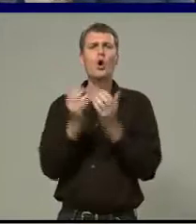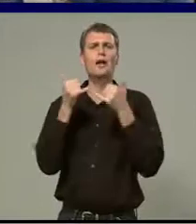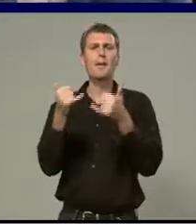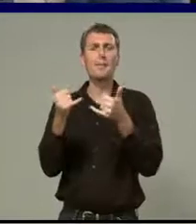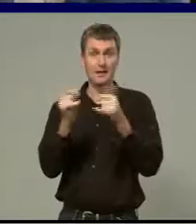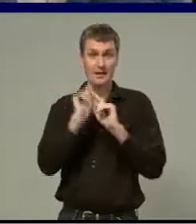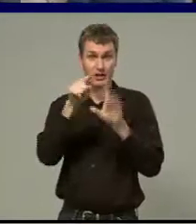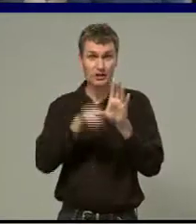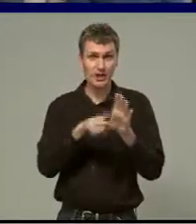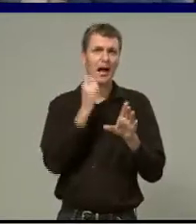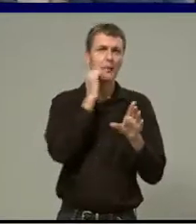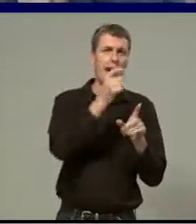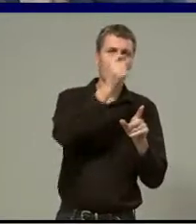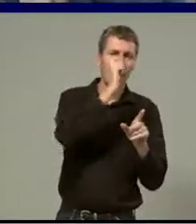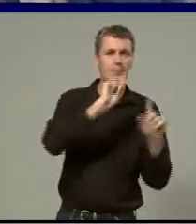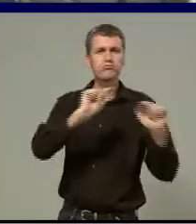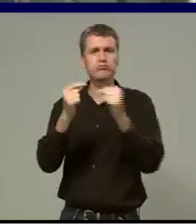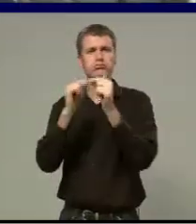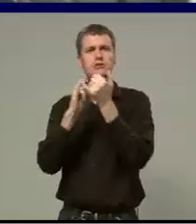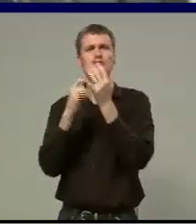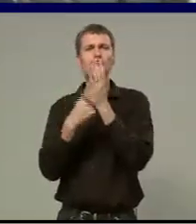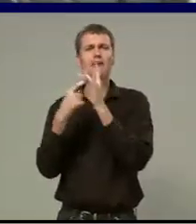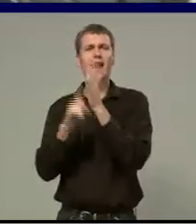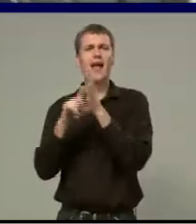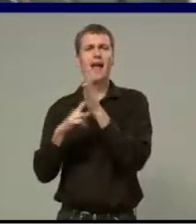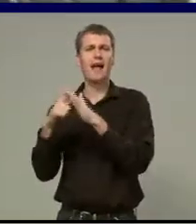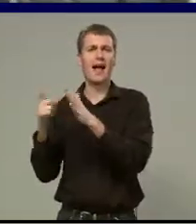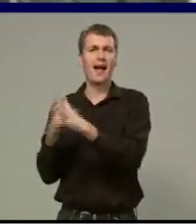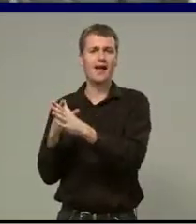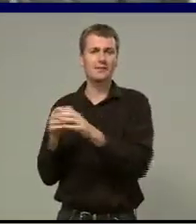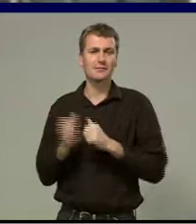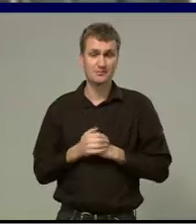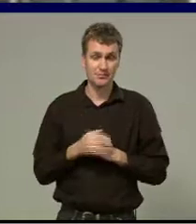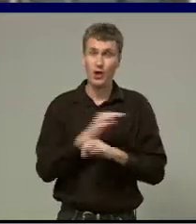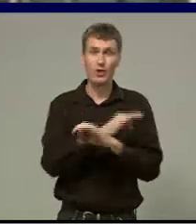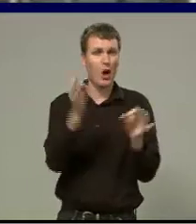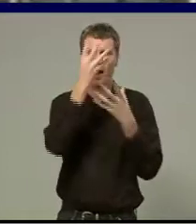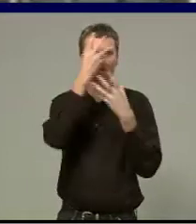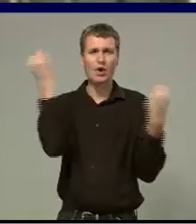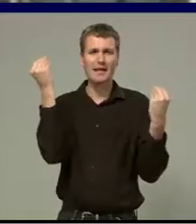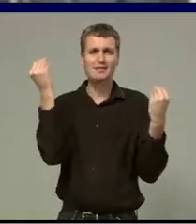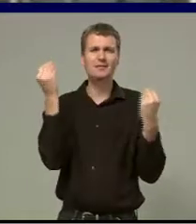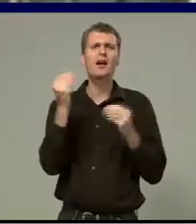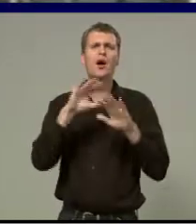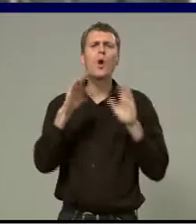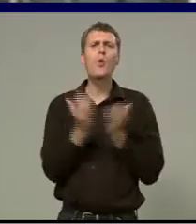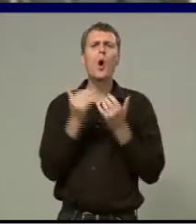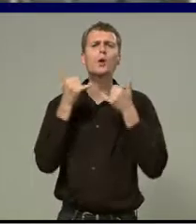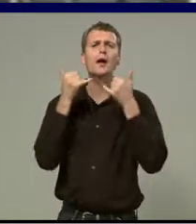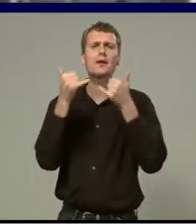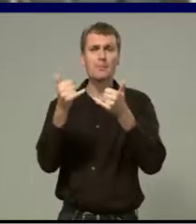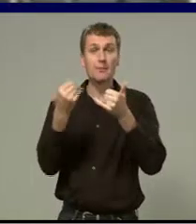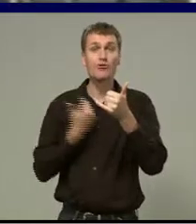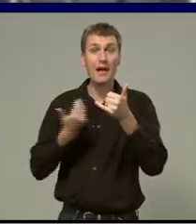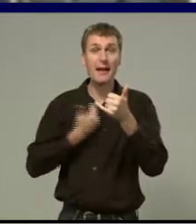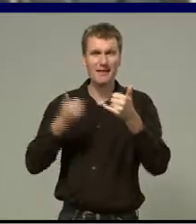Caps will go up against Sri Lanka. No one will forget the fact that Canterbury unfortunately was locked out of the Rugby World Cup because of everything that